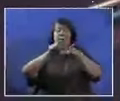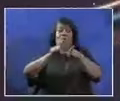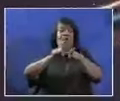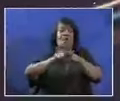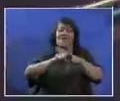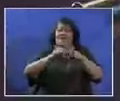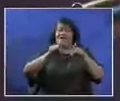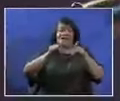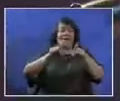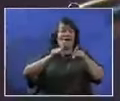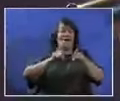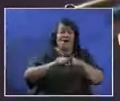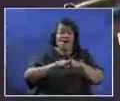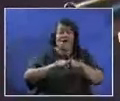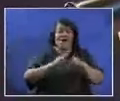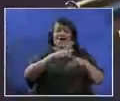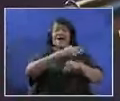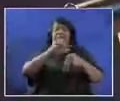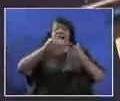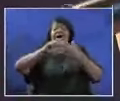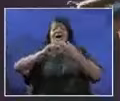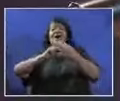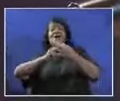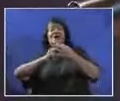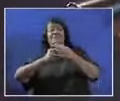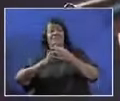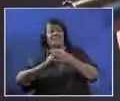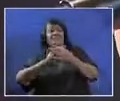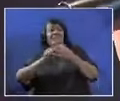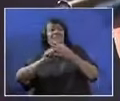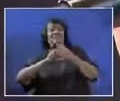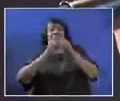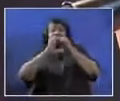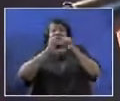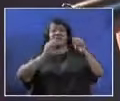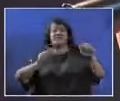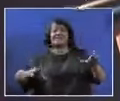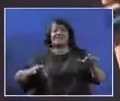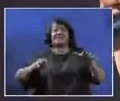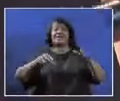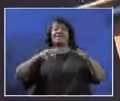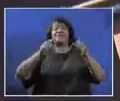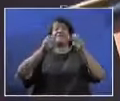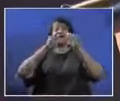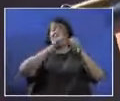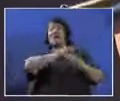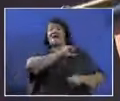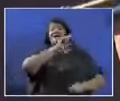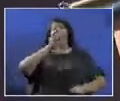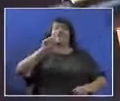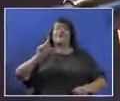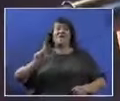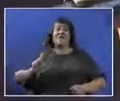get on one accord and bless the